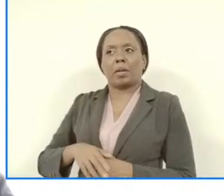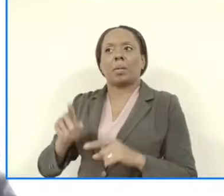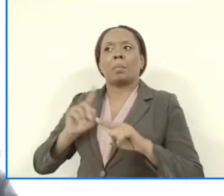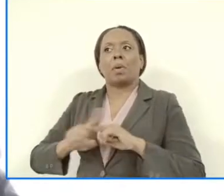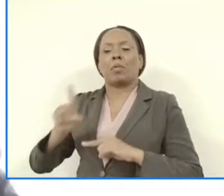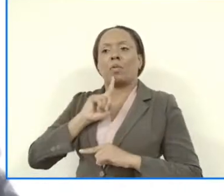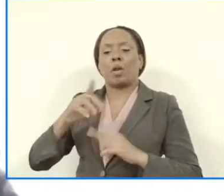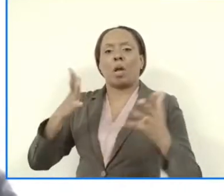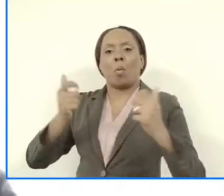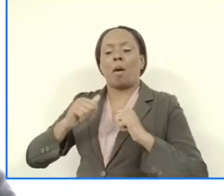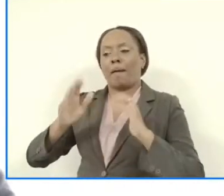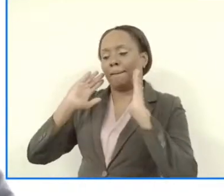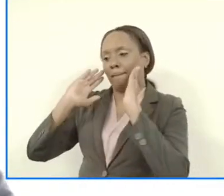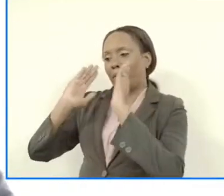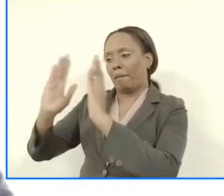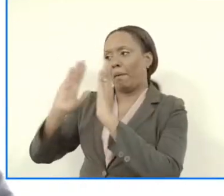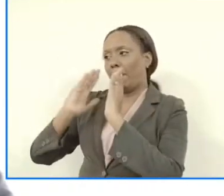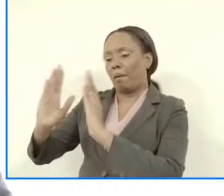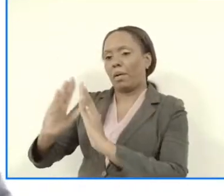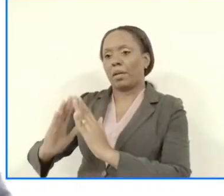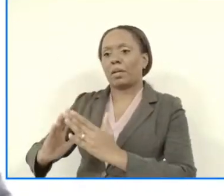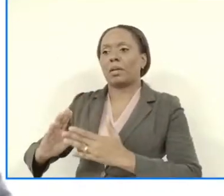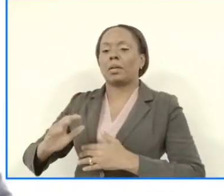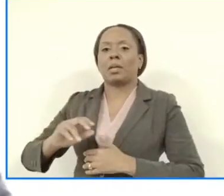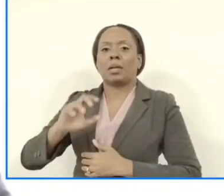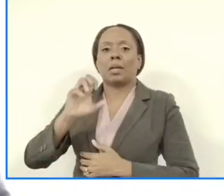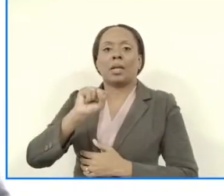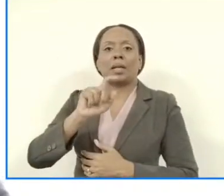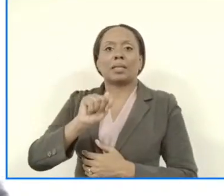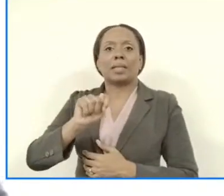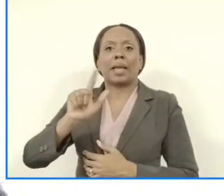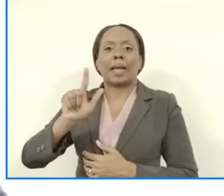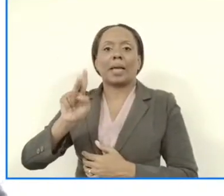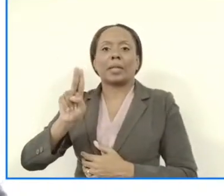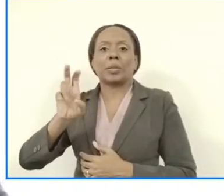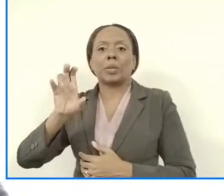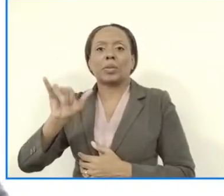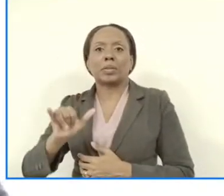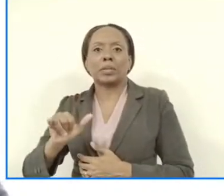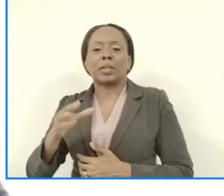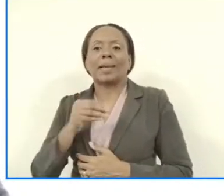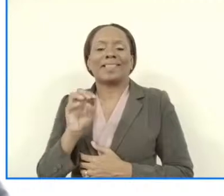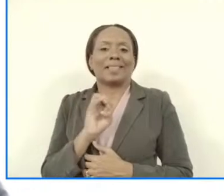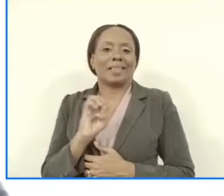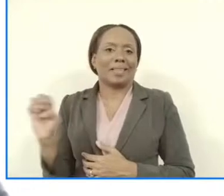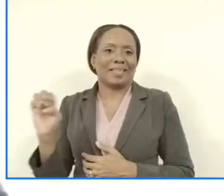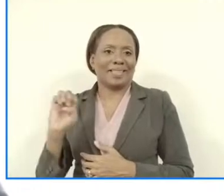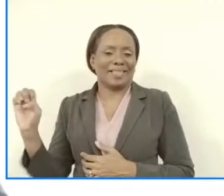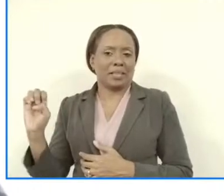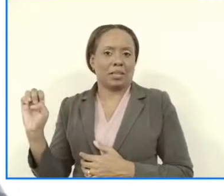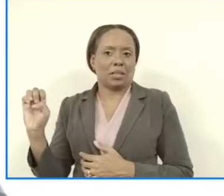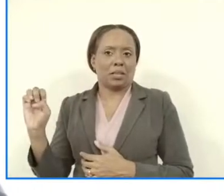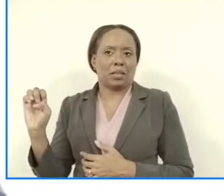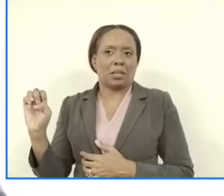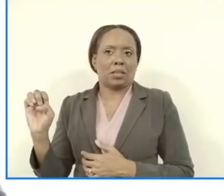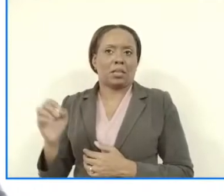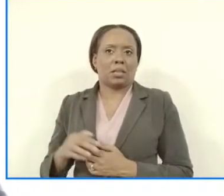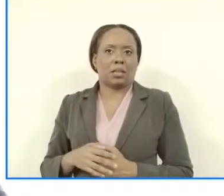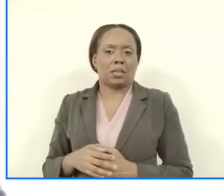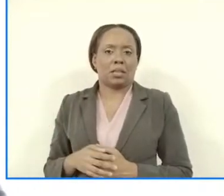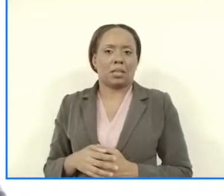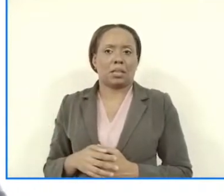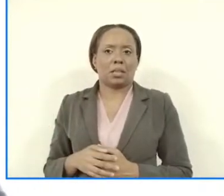particularly, and those areas in St. Lucie and the Eastern Corridor and the high elevations which traditionally have